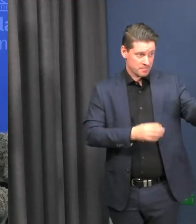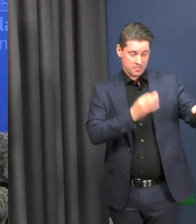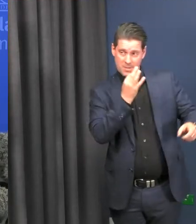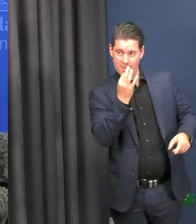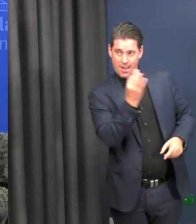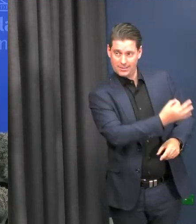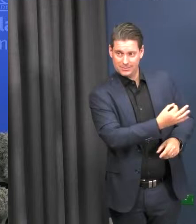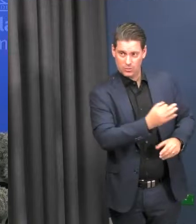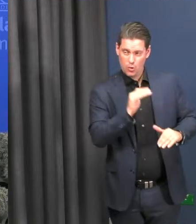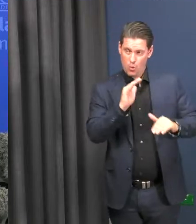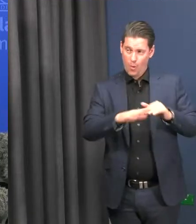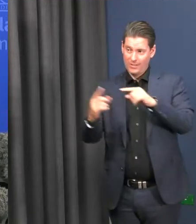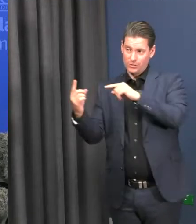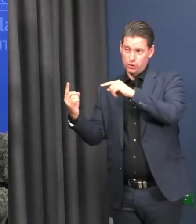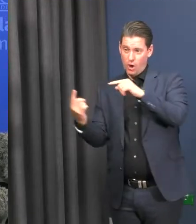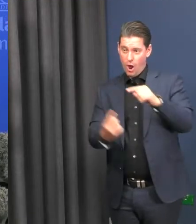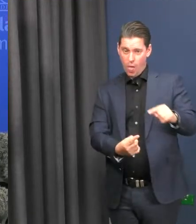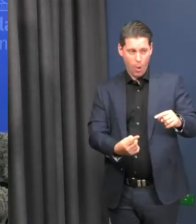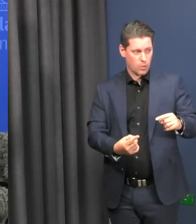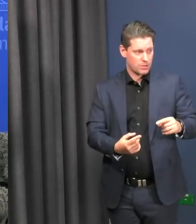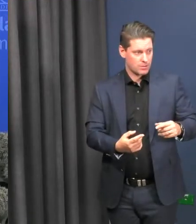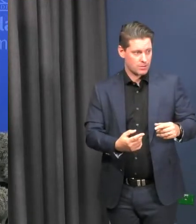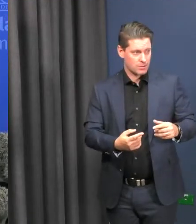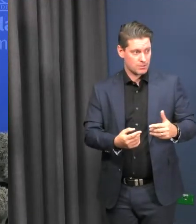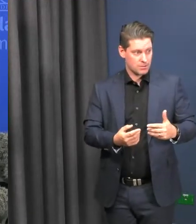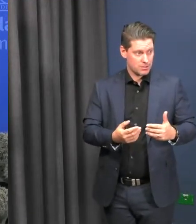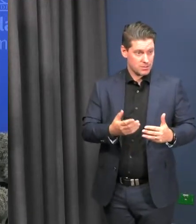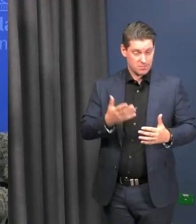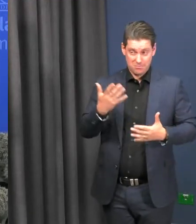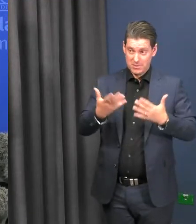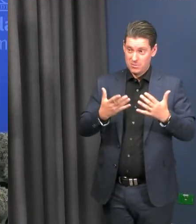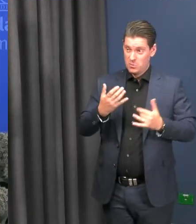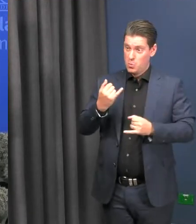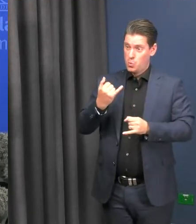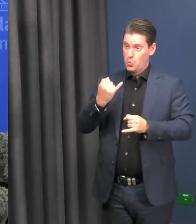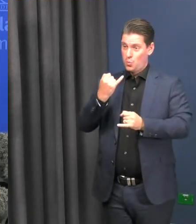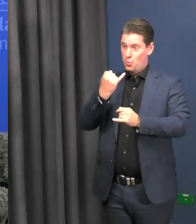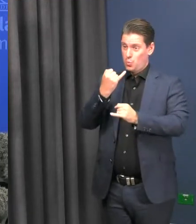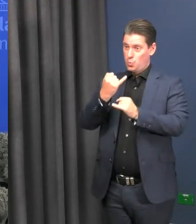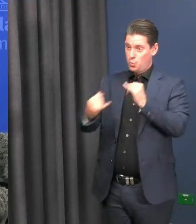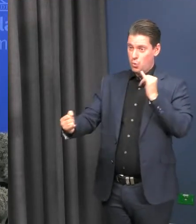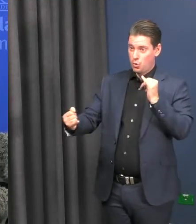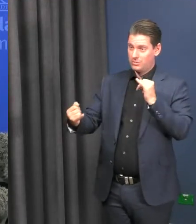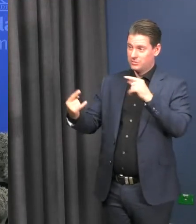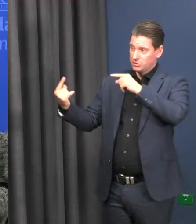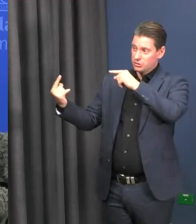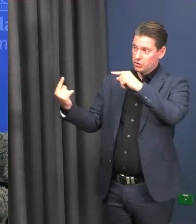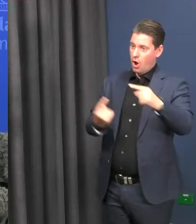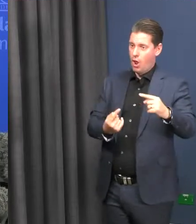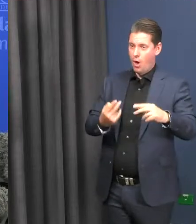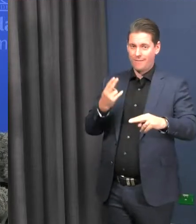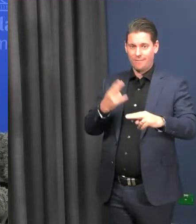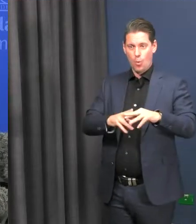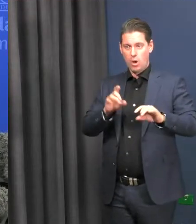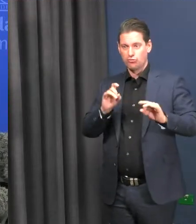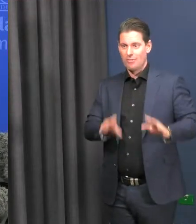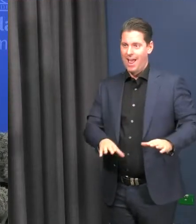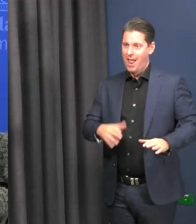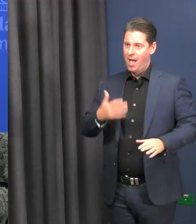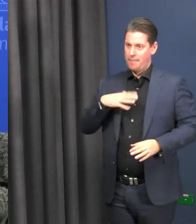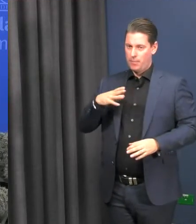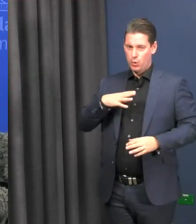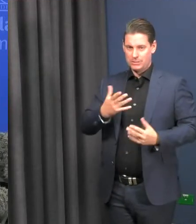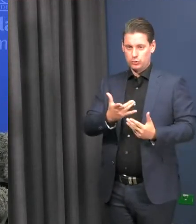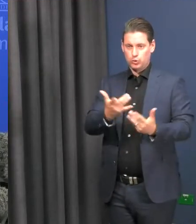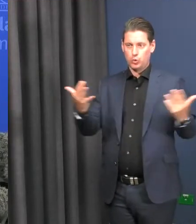event, is this sort of considered one of the greatest natural disaster threats to Australia in most recent history, given the population and